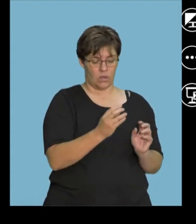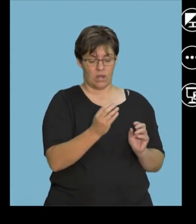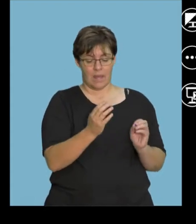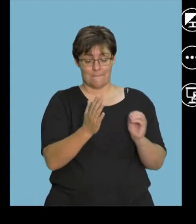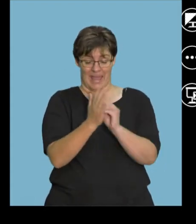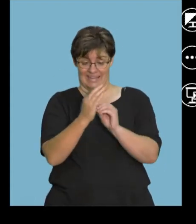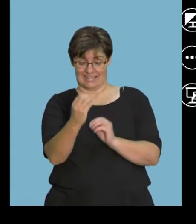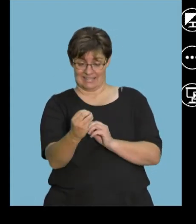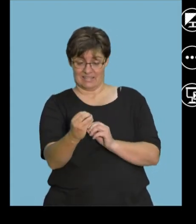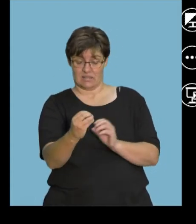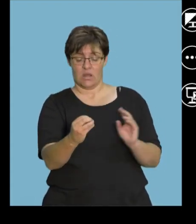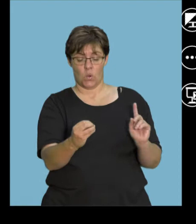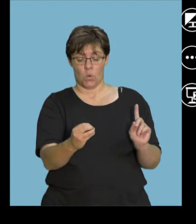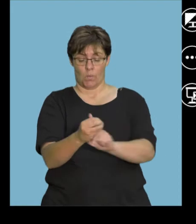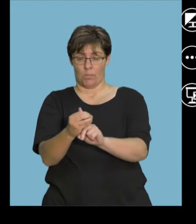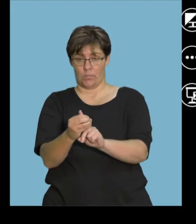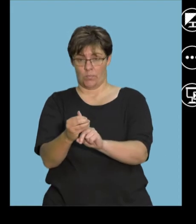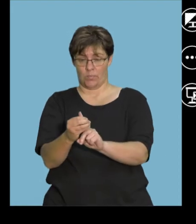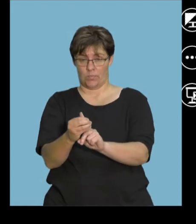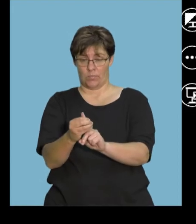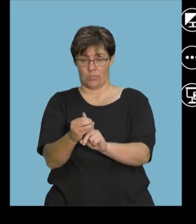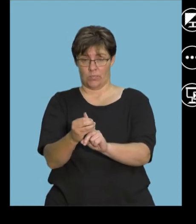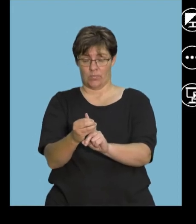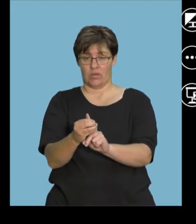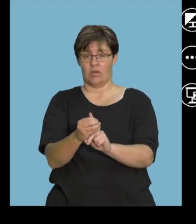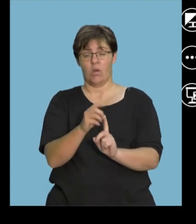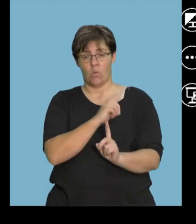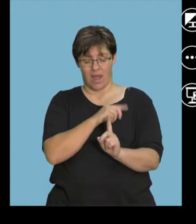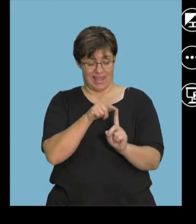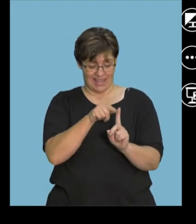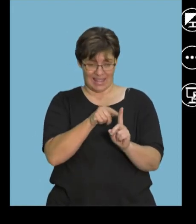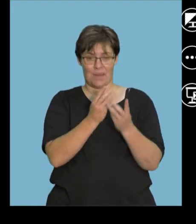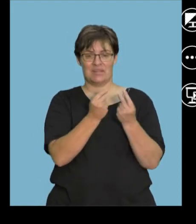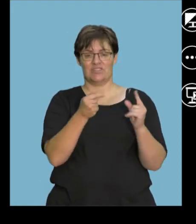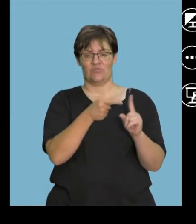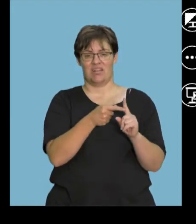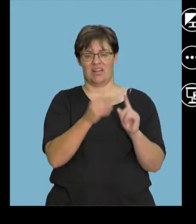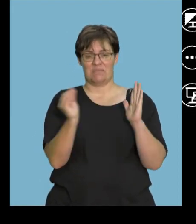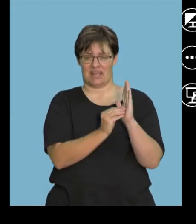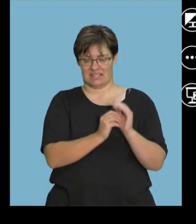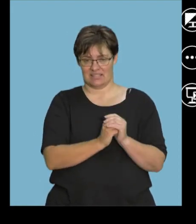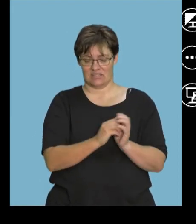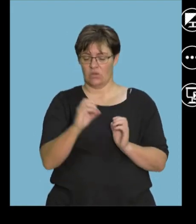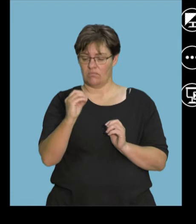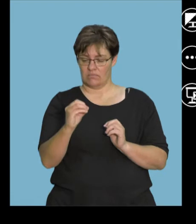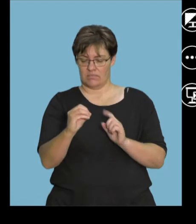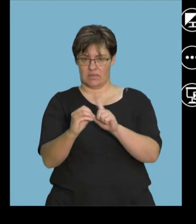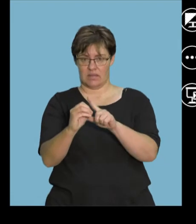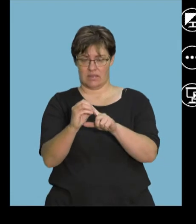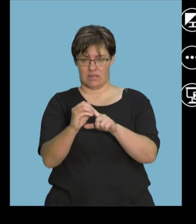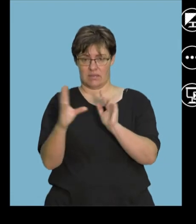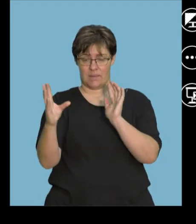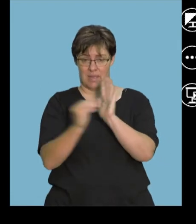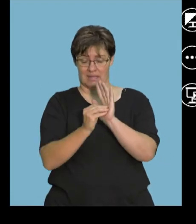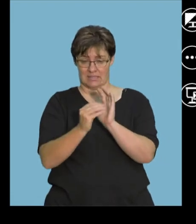has been attracted by the magnet, okay? Because the pin in itself is a magnetic material. So this is the